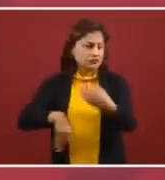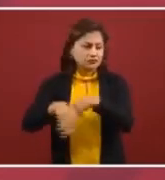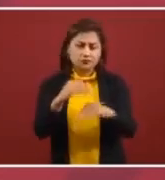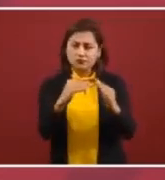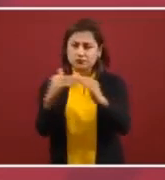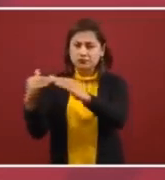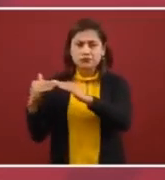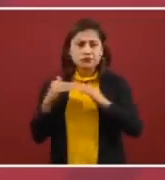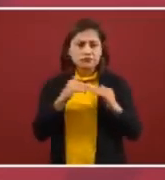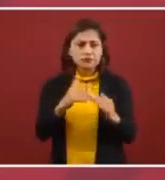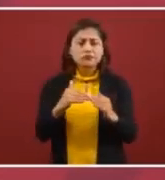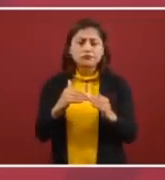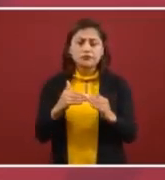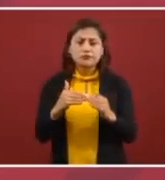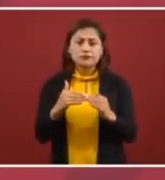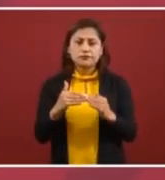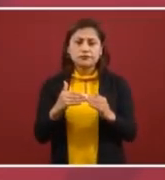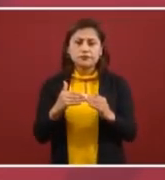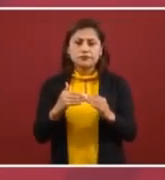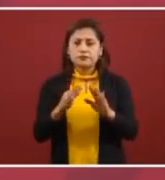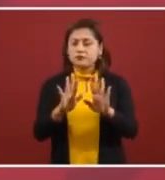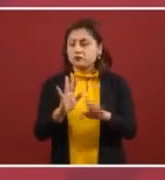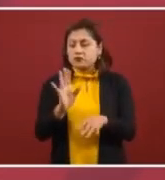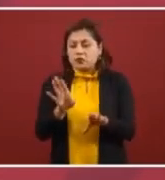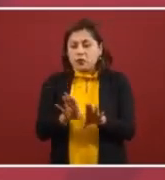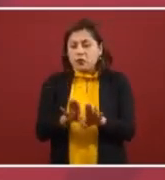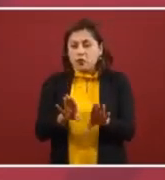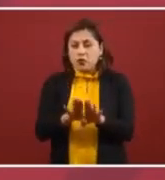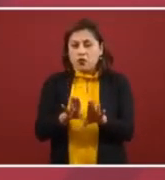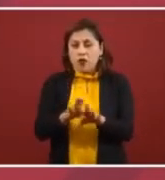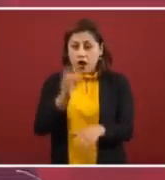not just